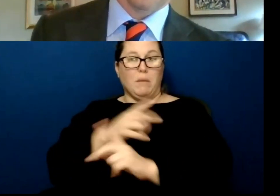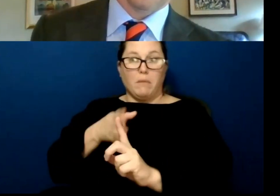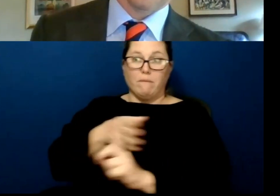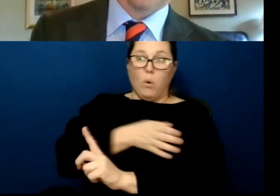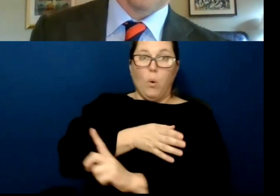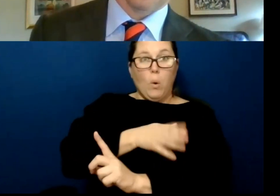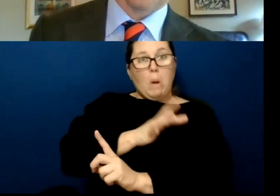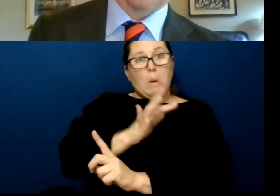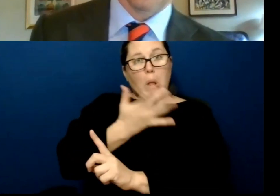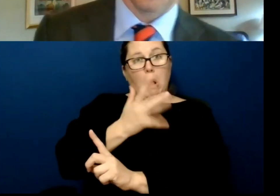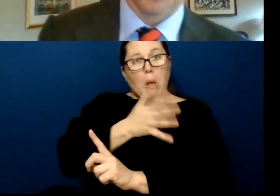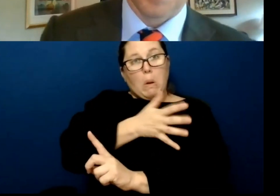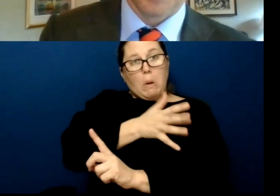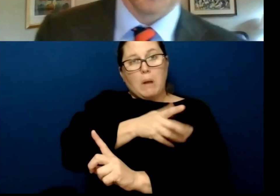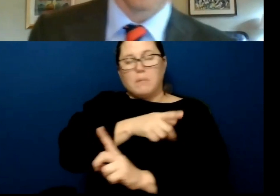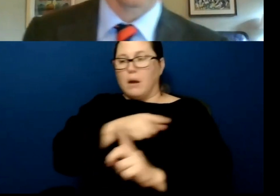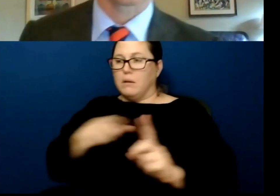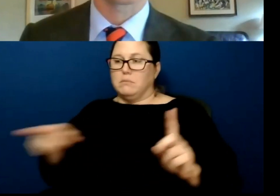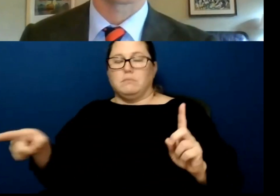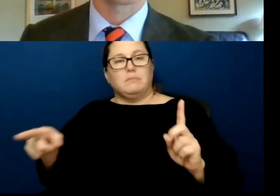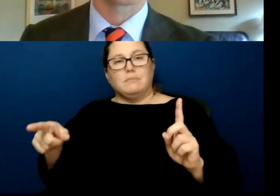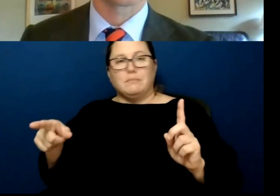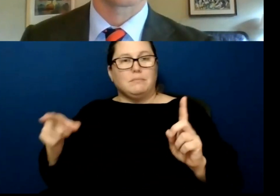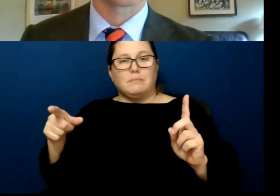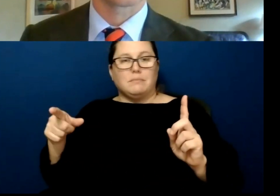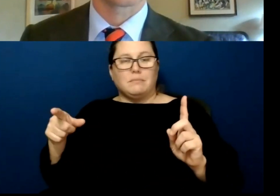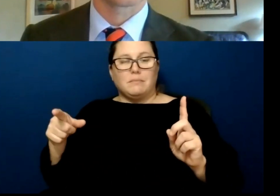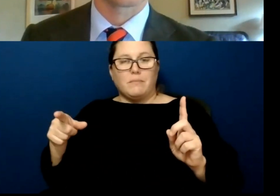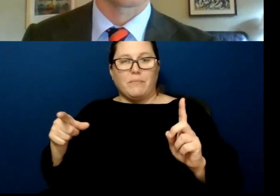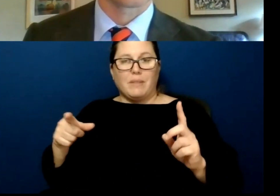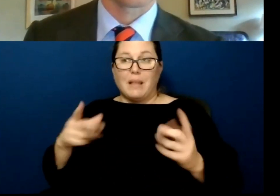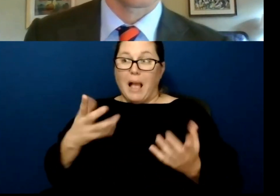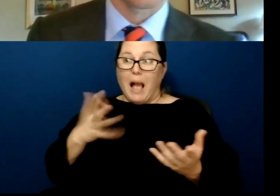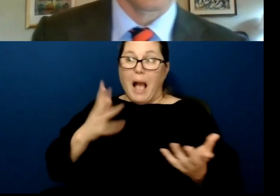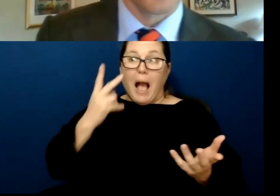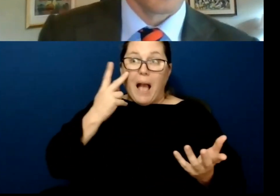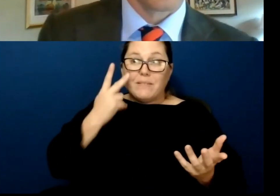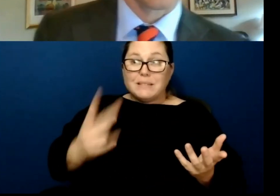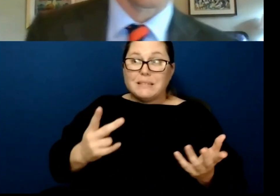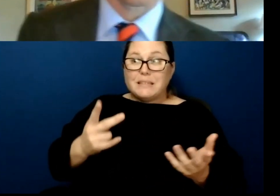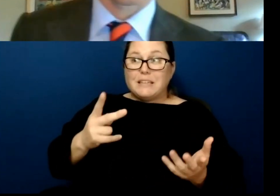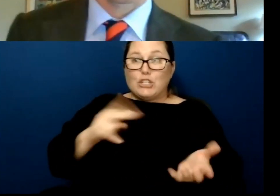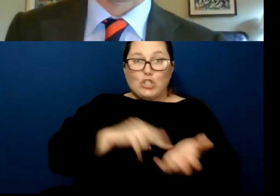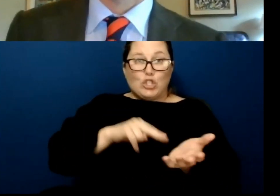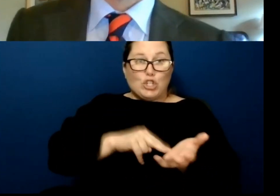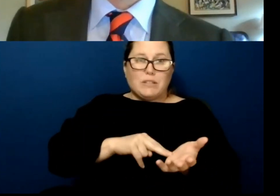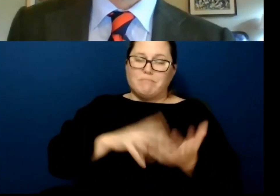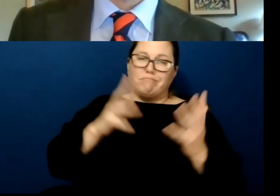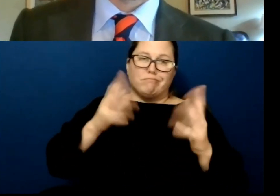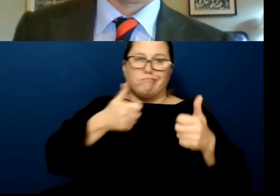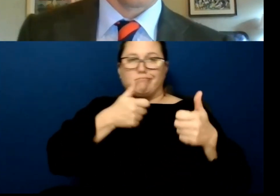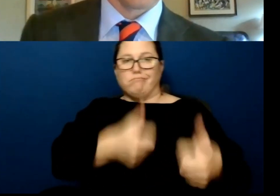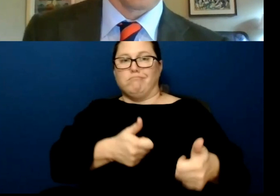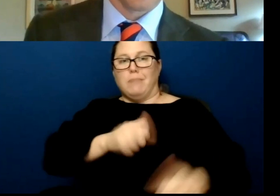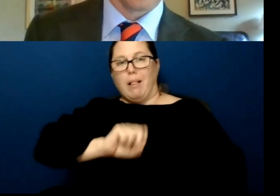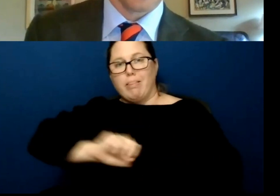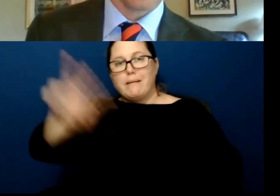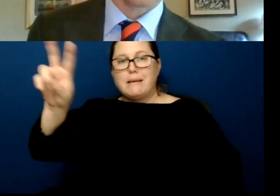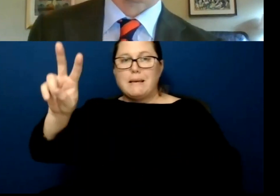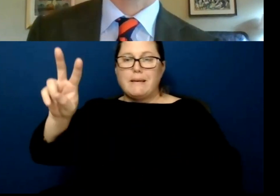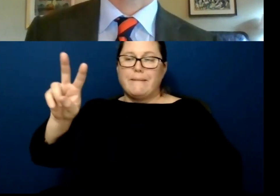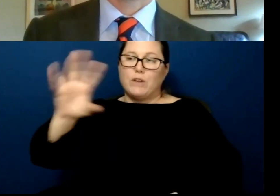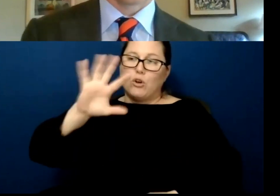seen a lot of nurses leave and go traveling because the money's greater in the travel assignments and what have not.